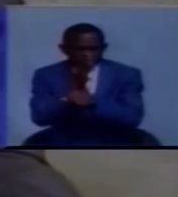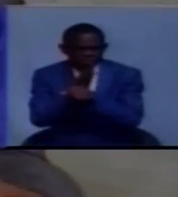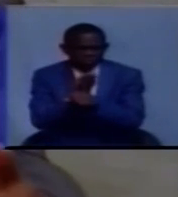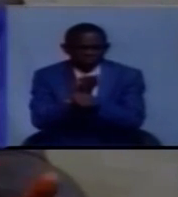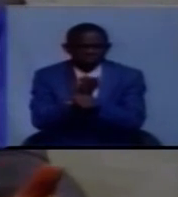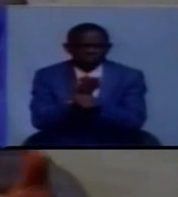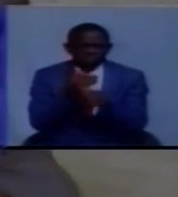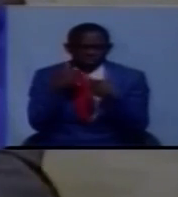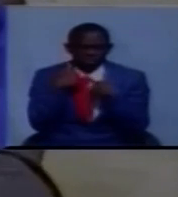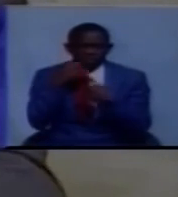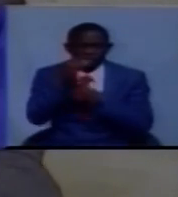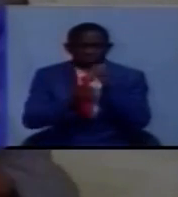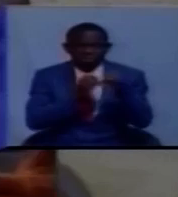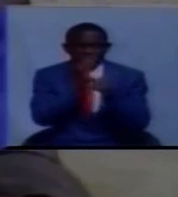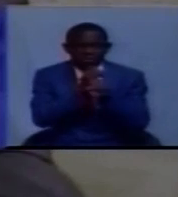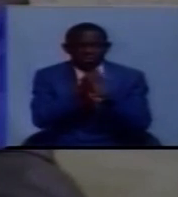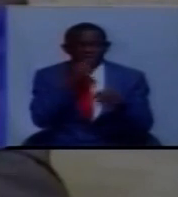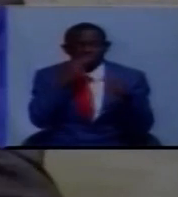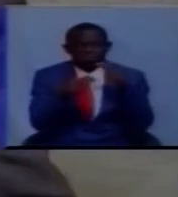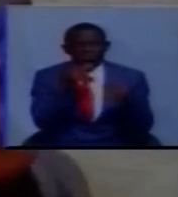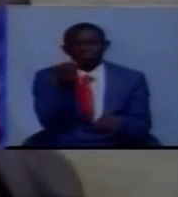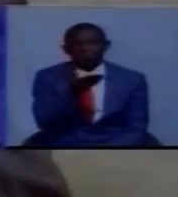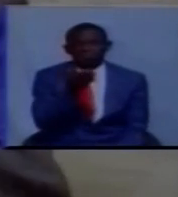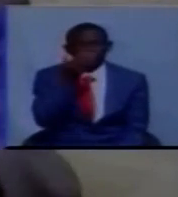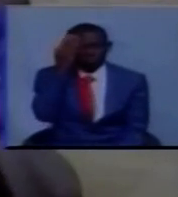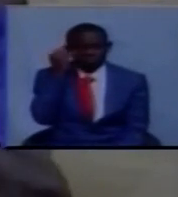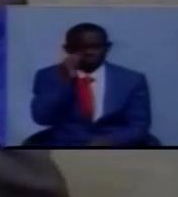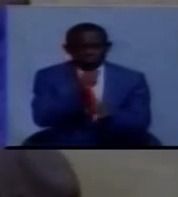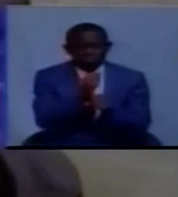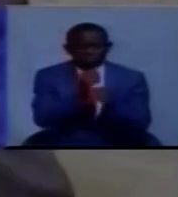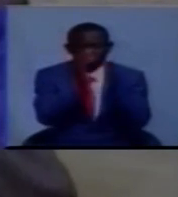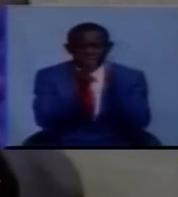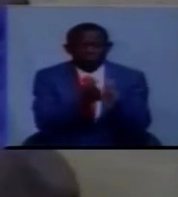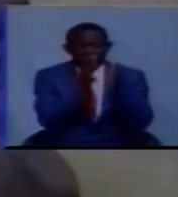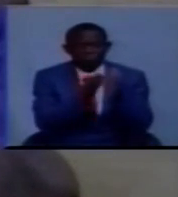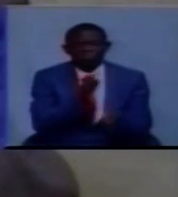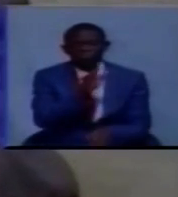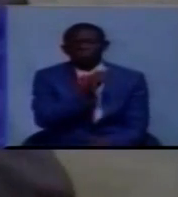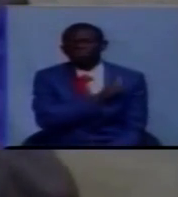workers. And I myself, as a Minister of Labour, said all the people who are having